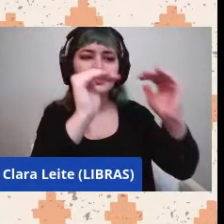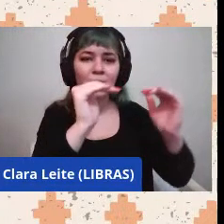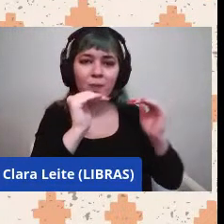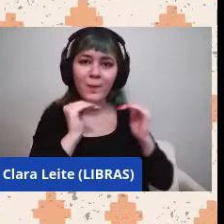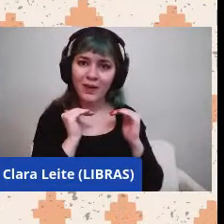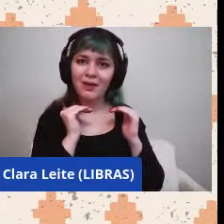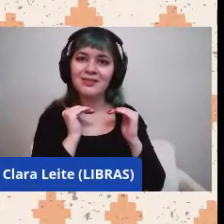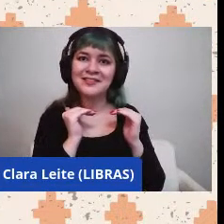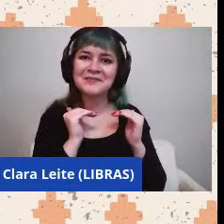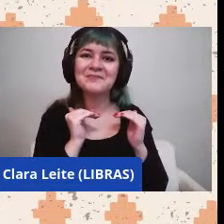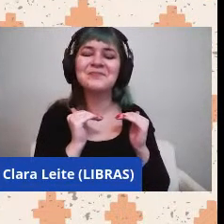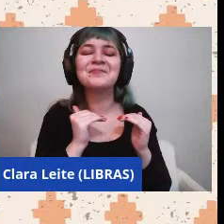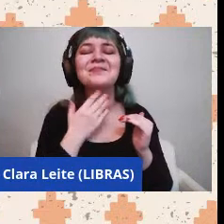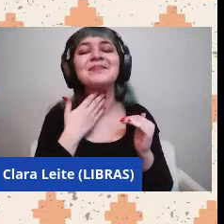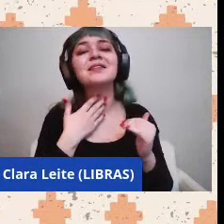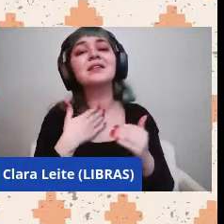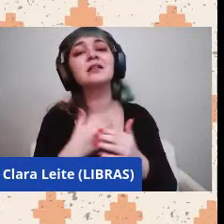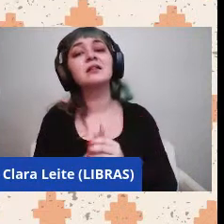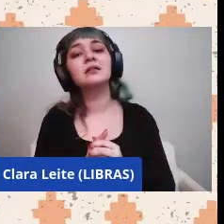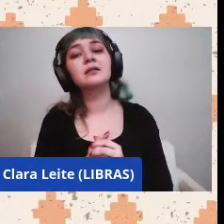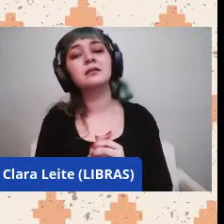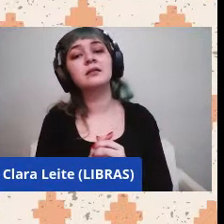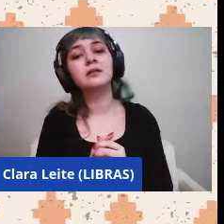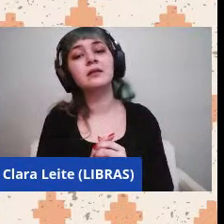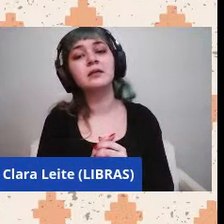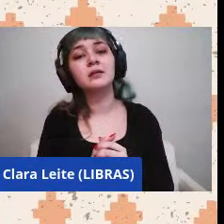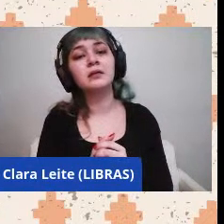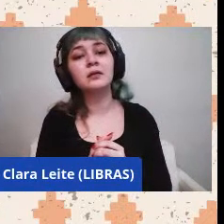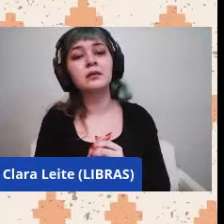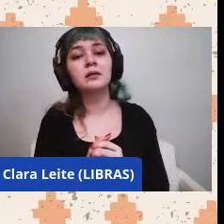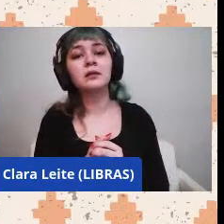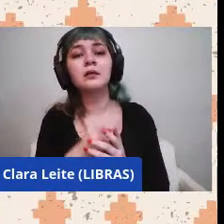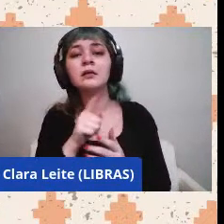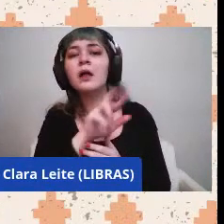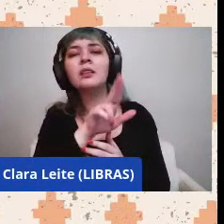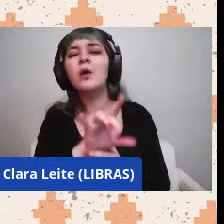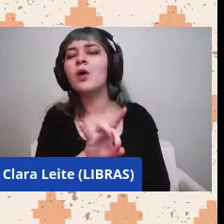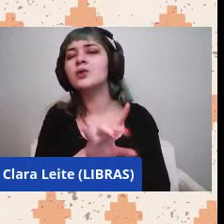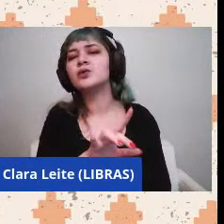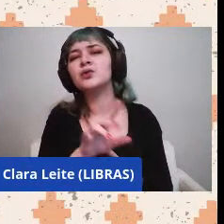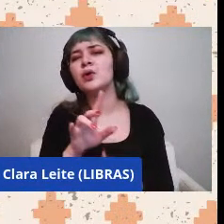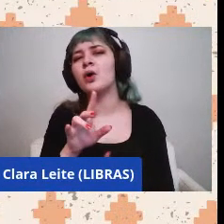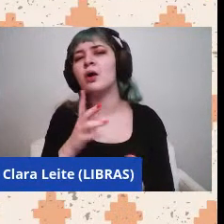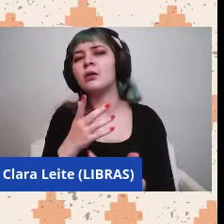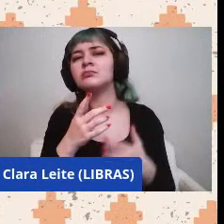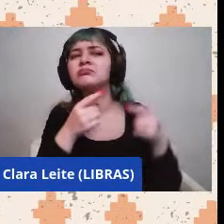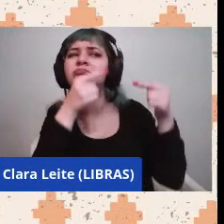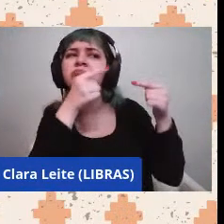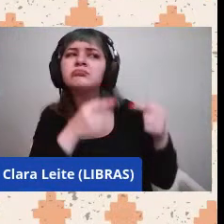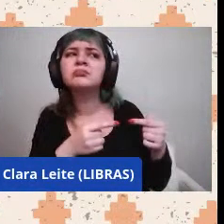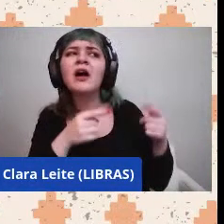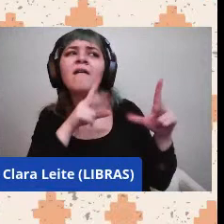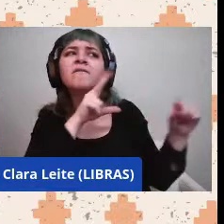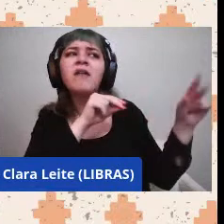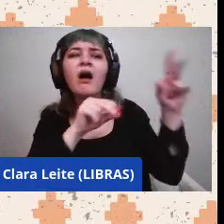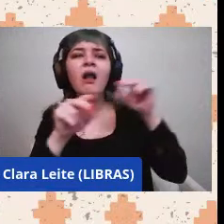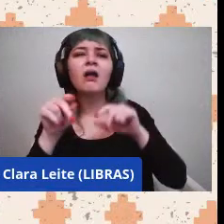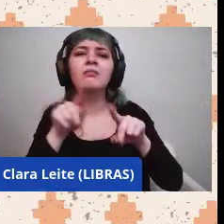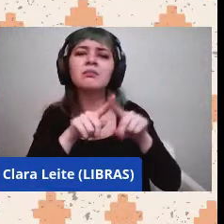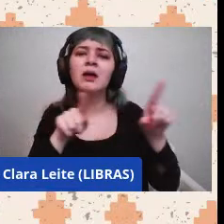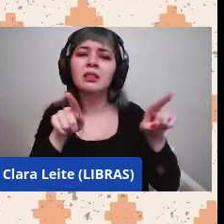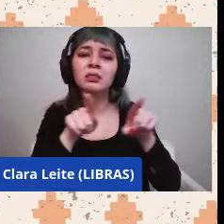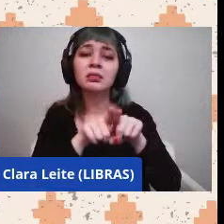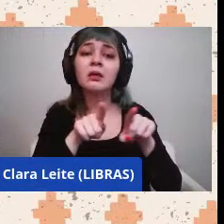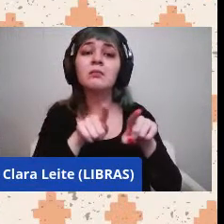with others that is not just at the level of rumor, but where there is